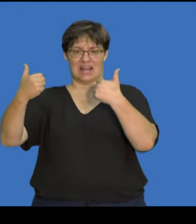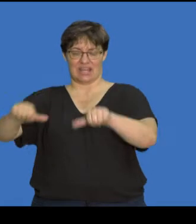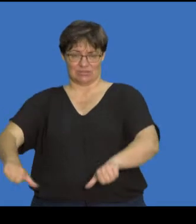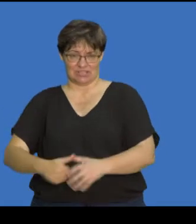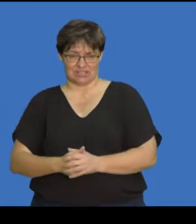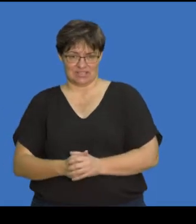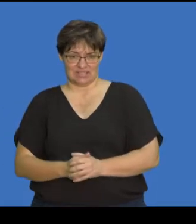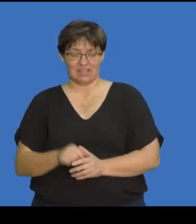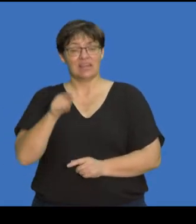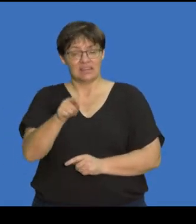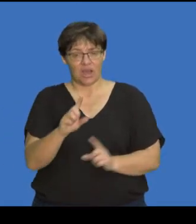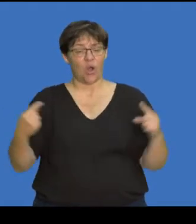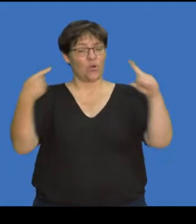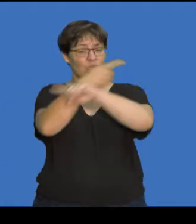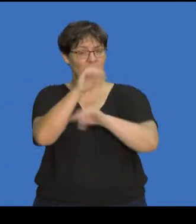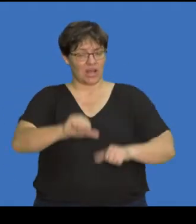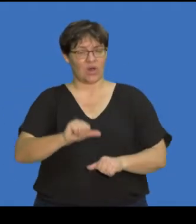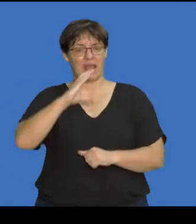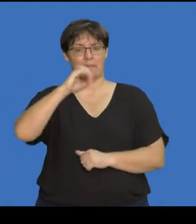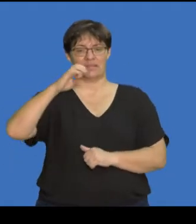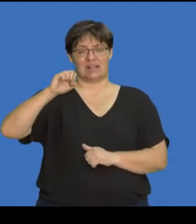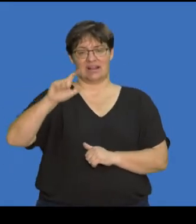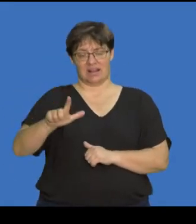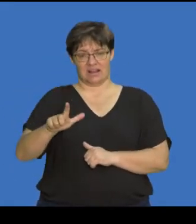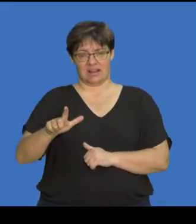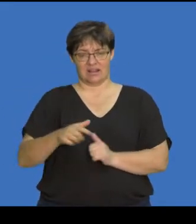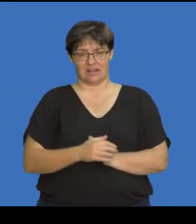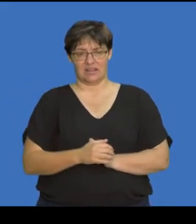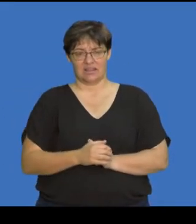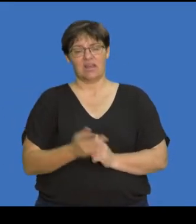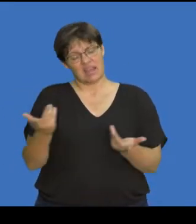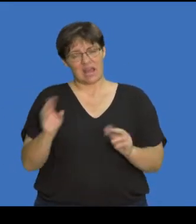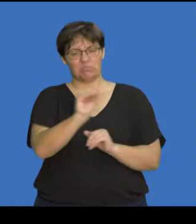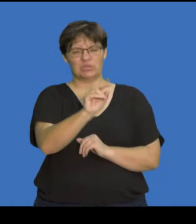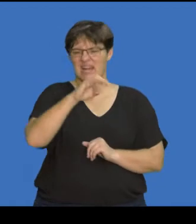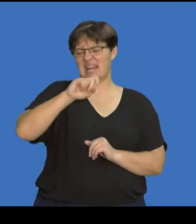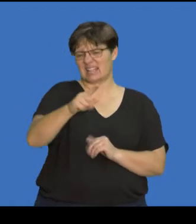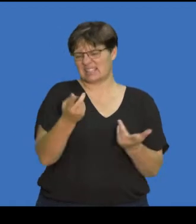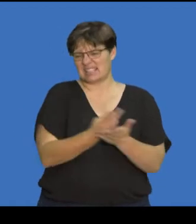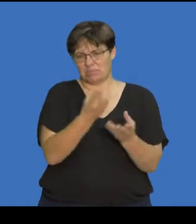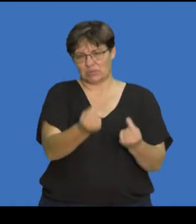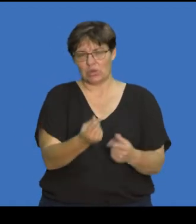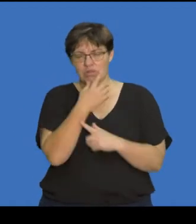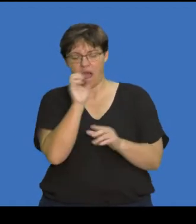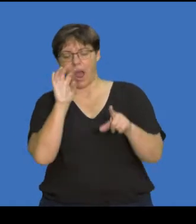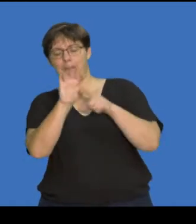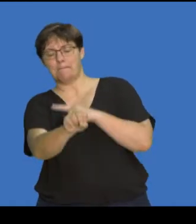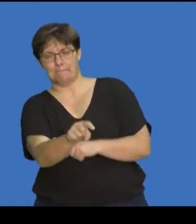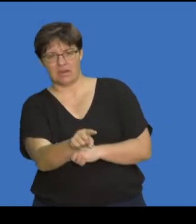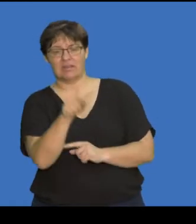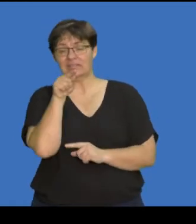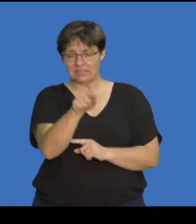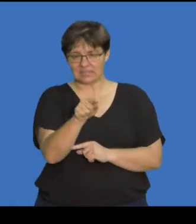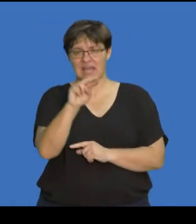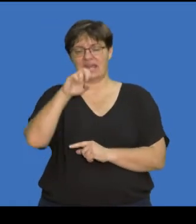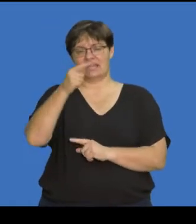your contra account is capital. You can put in net profit like we've done here for you, just to give you an indication that that was your net